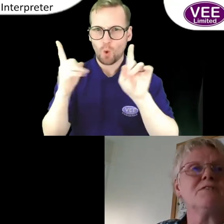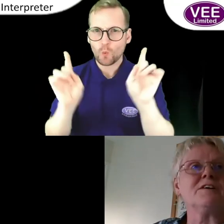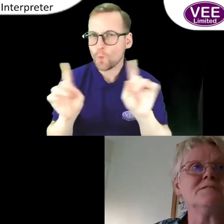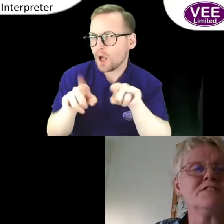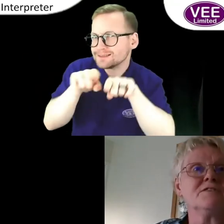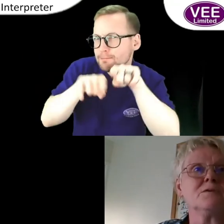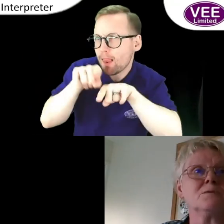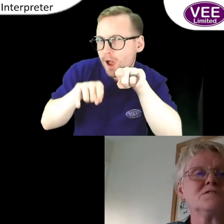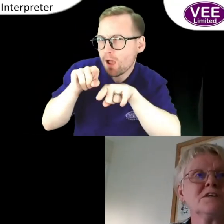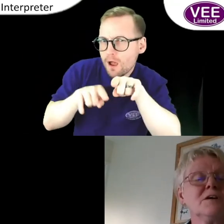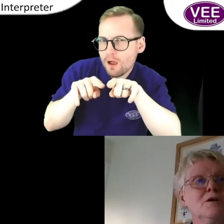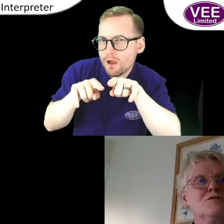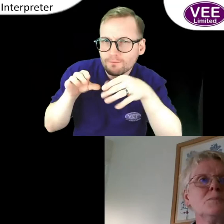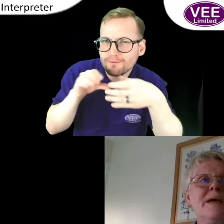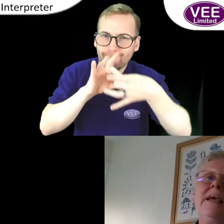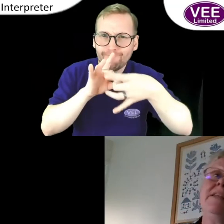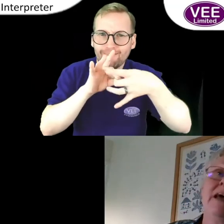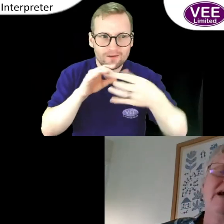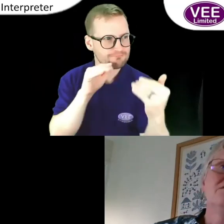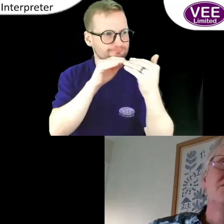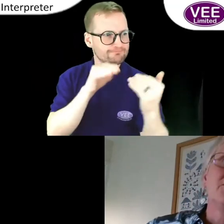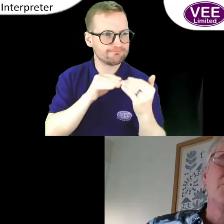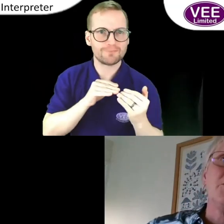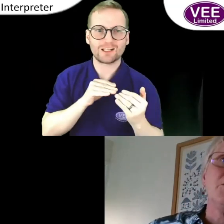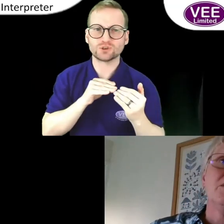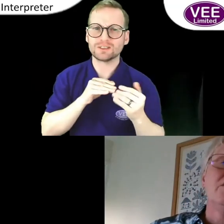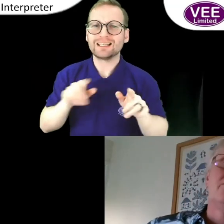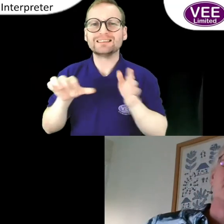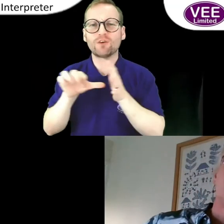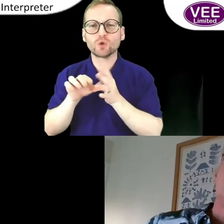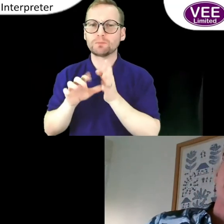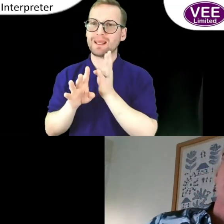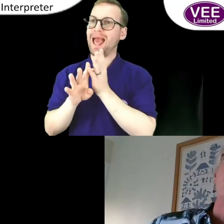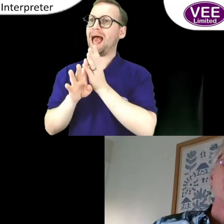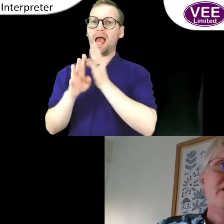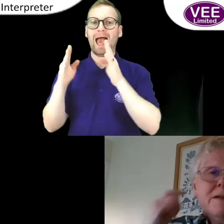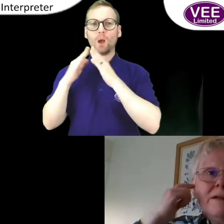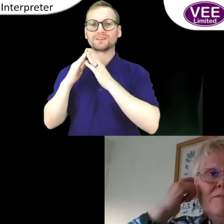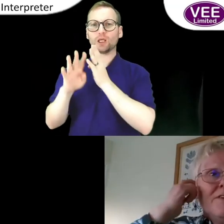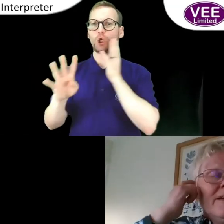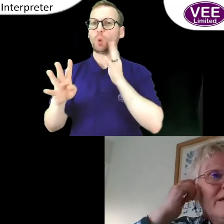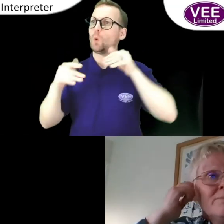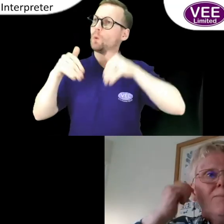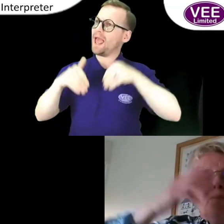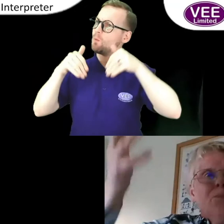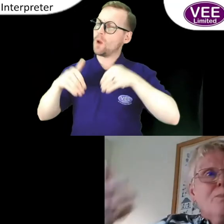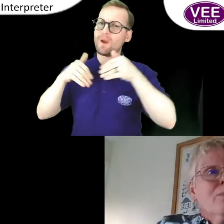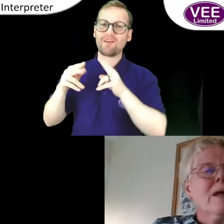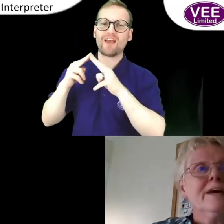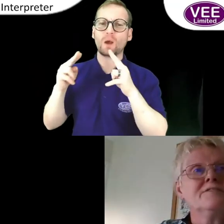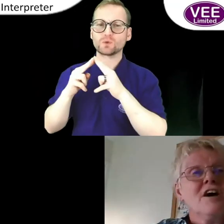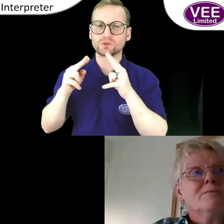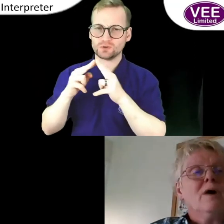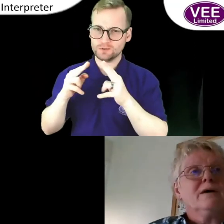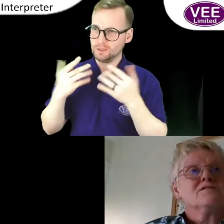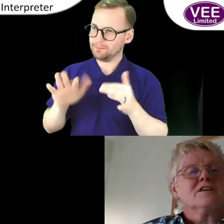is very difficult to be in the housing queue, that you may have lived